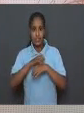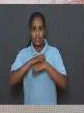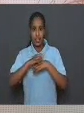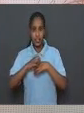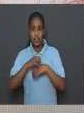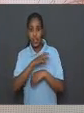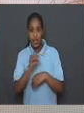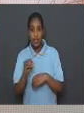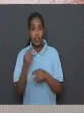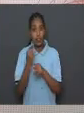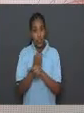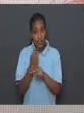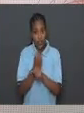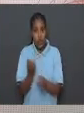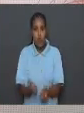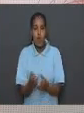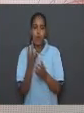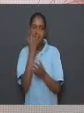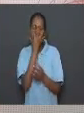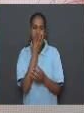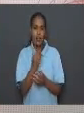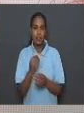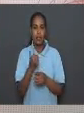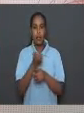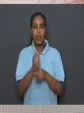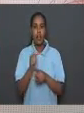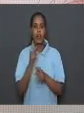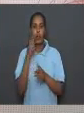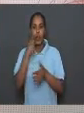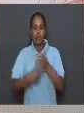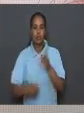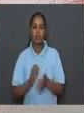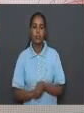more attractive metal products. Let us begin.